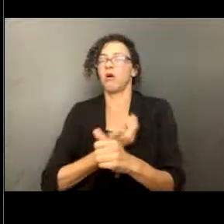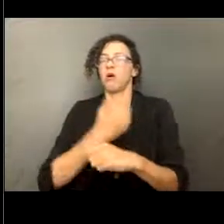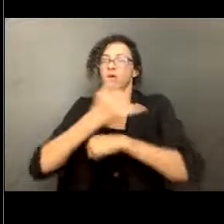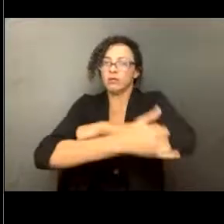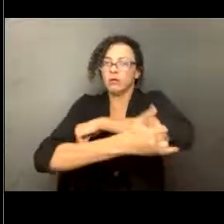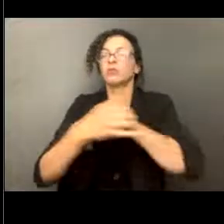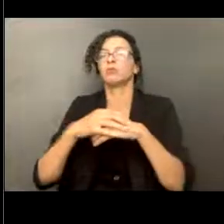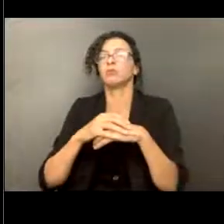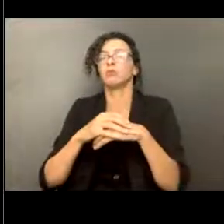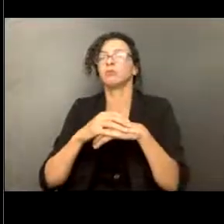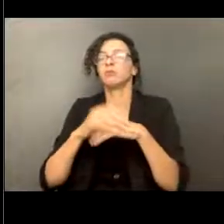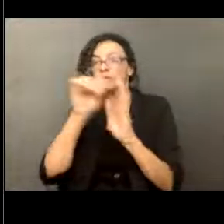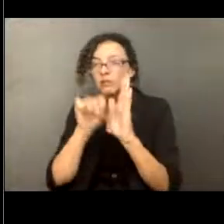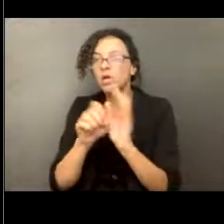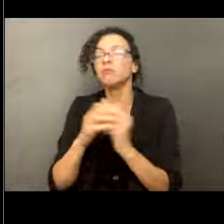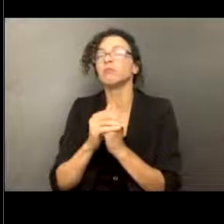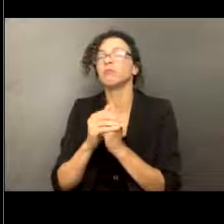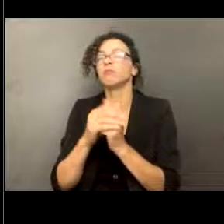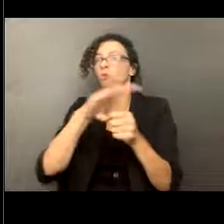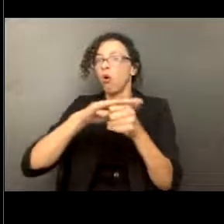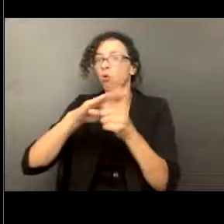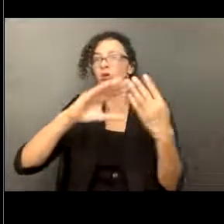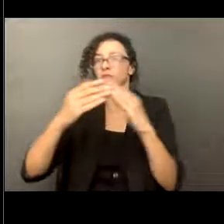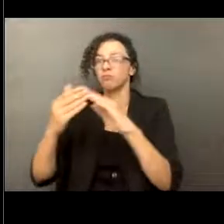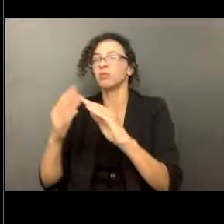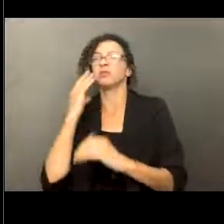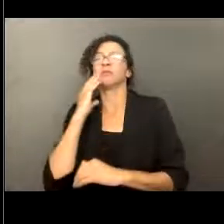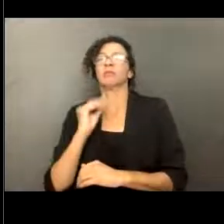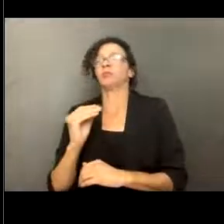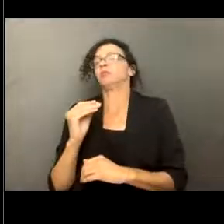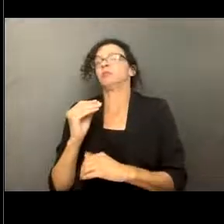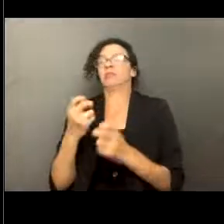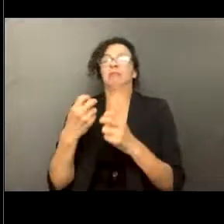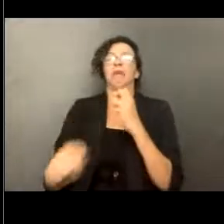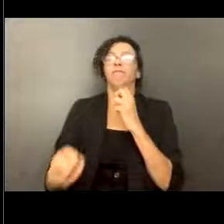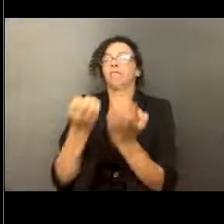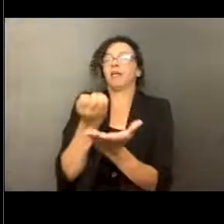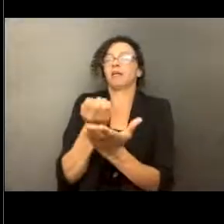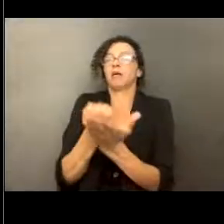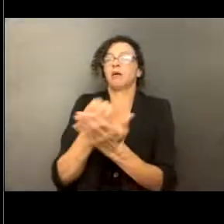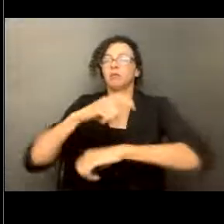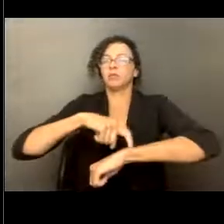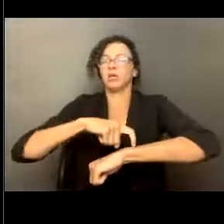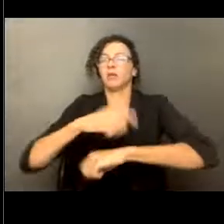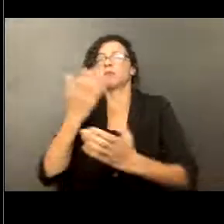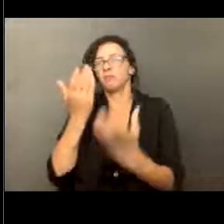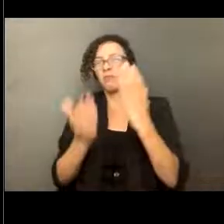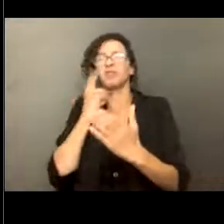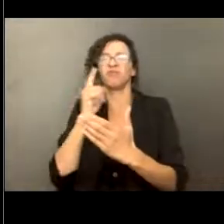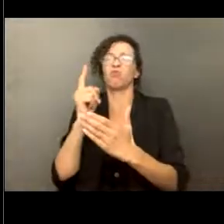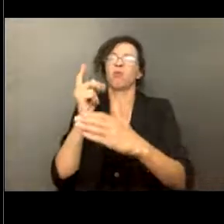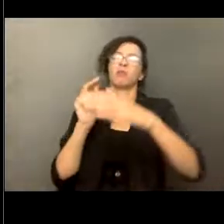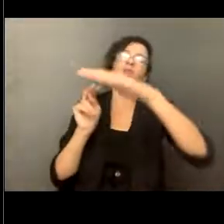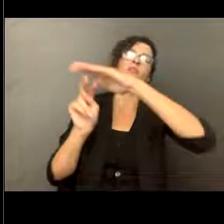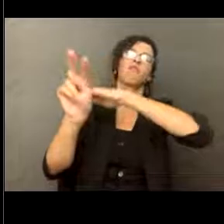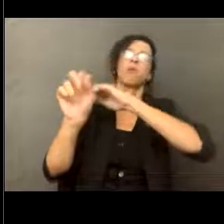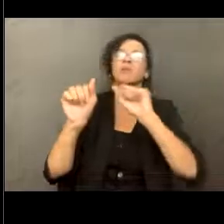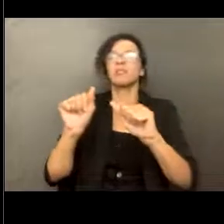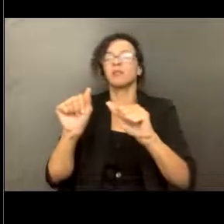local communities are coming into some tough economic times, probably for the foreseeable future, at least another year or so, at least from what I